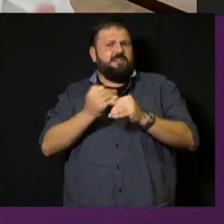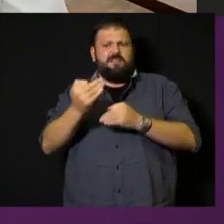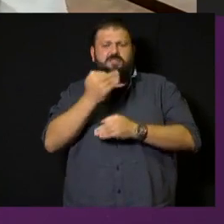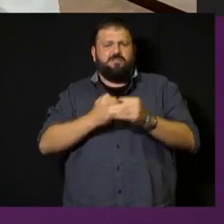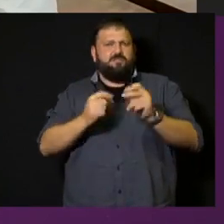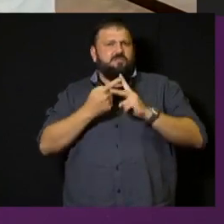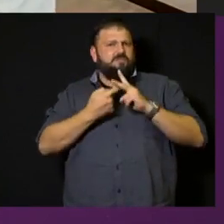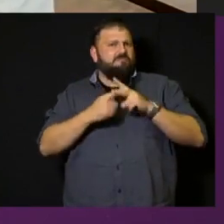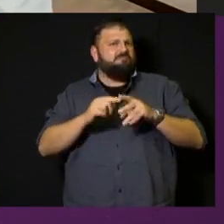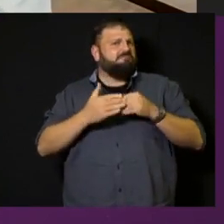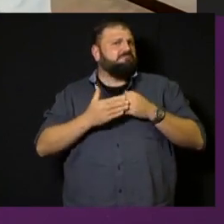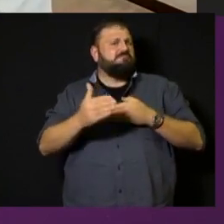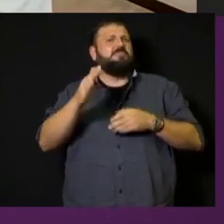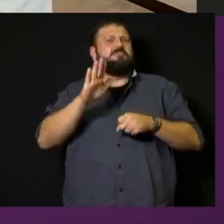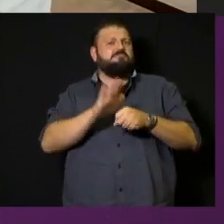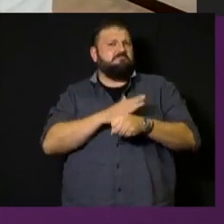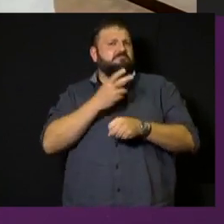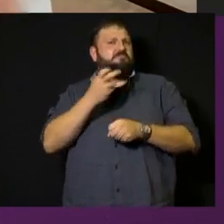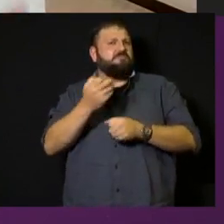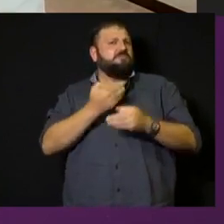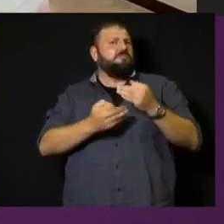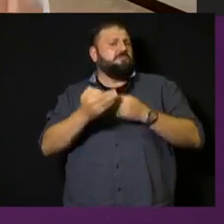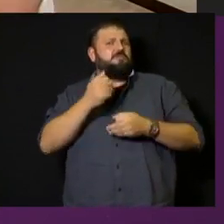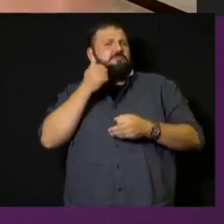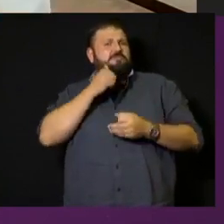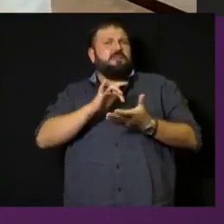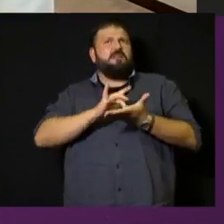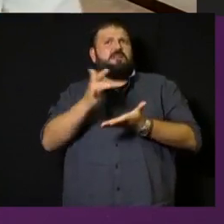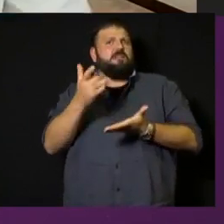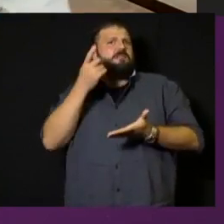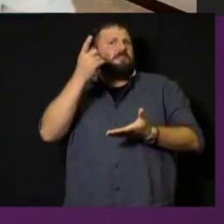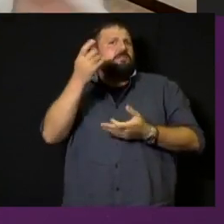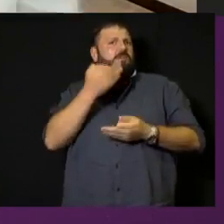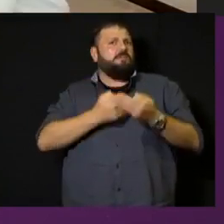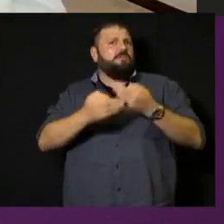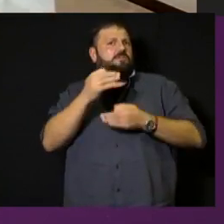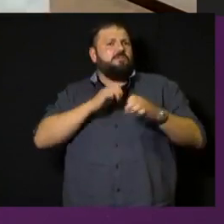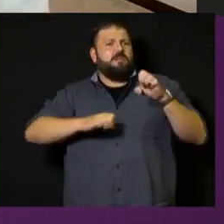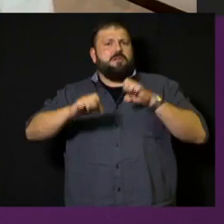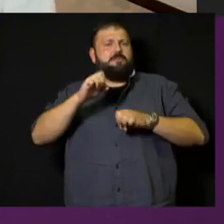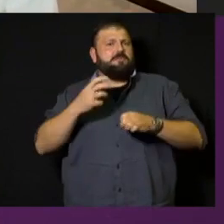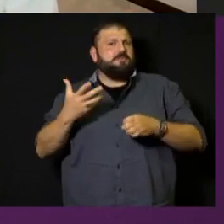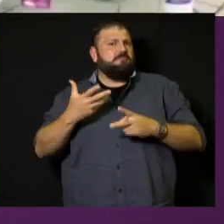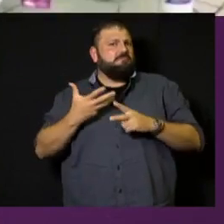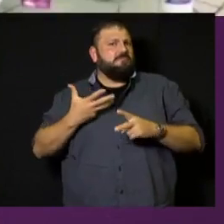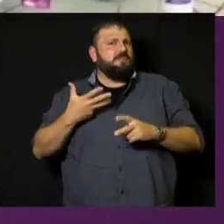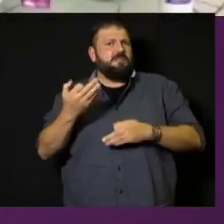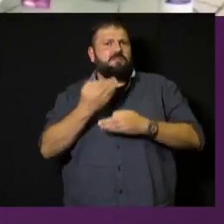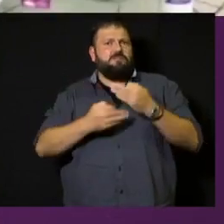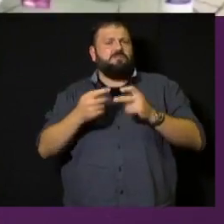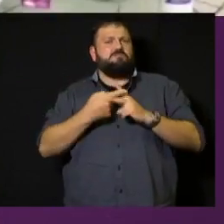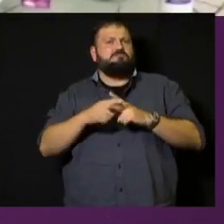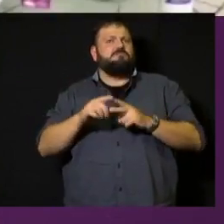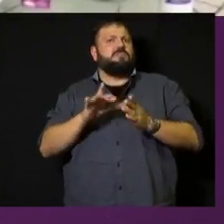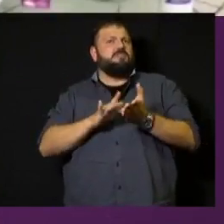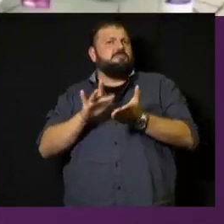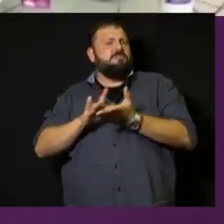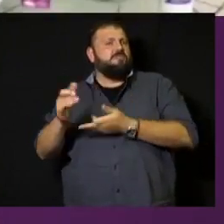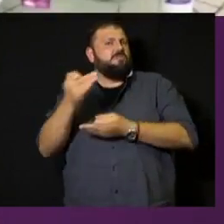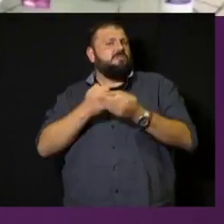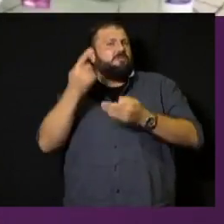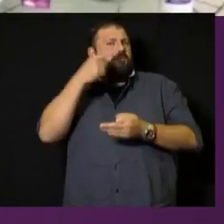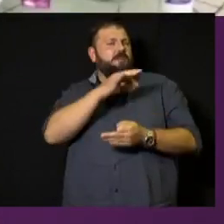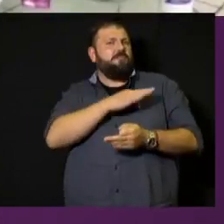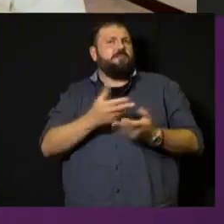when our growth went up. Thank God the company has all these tools that allows